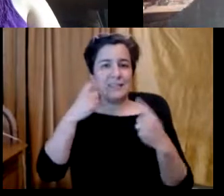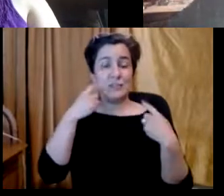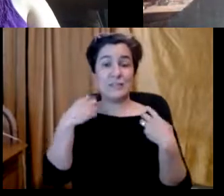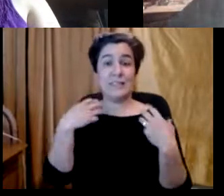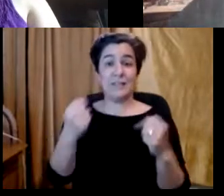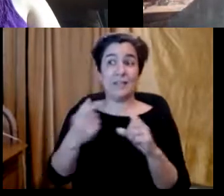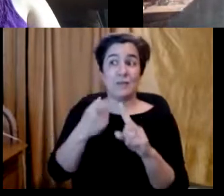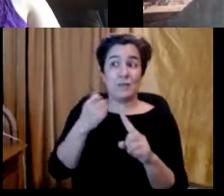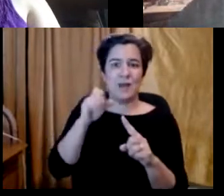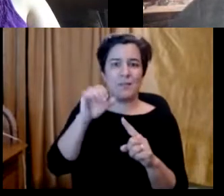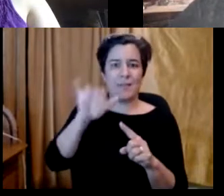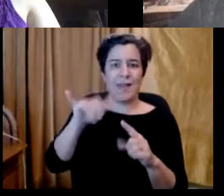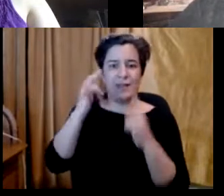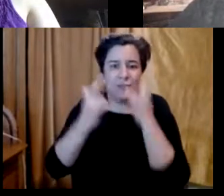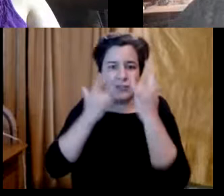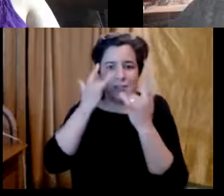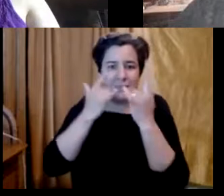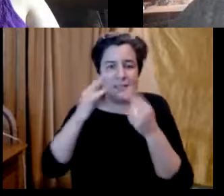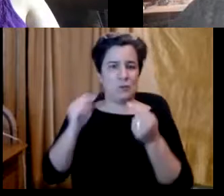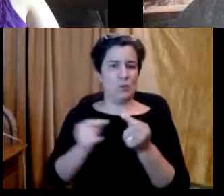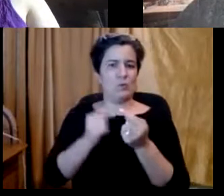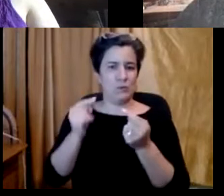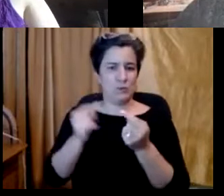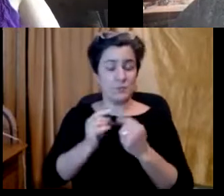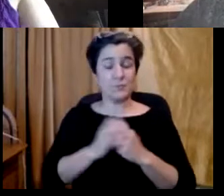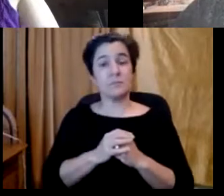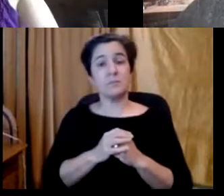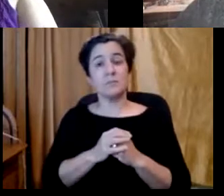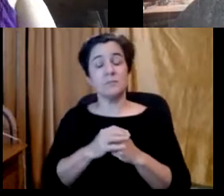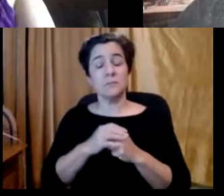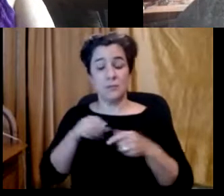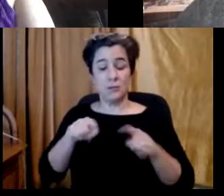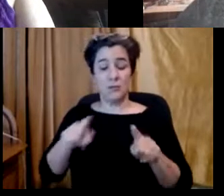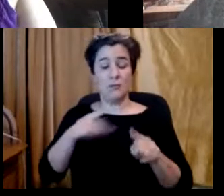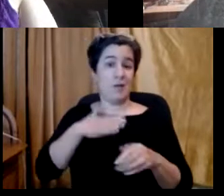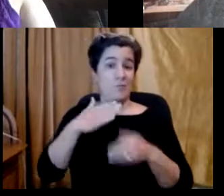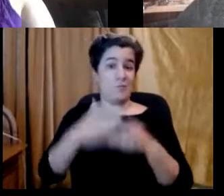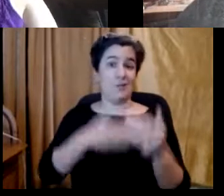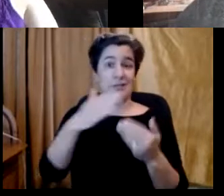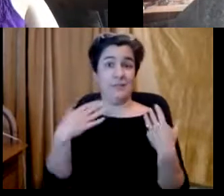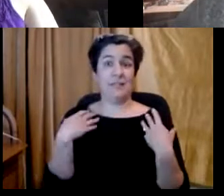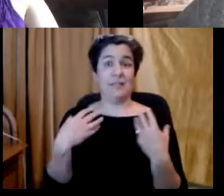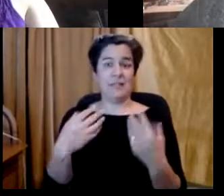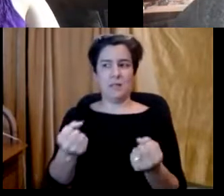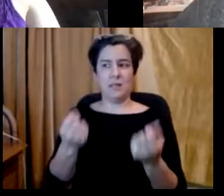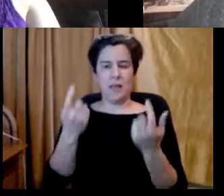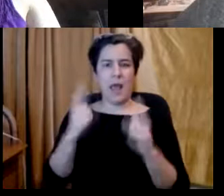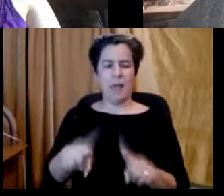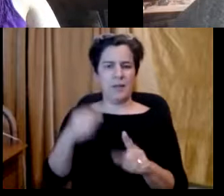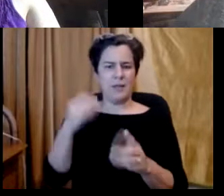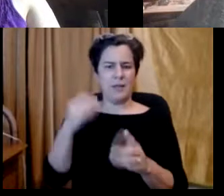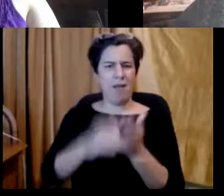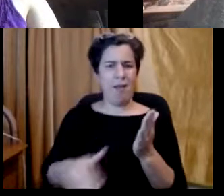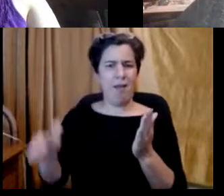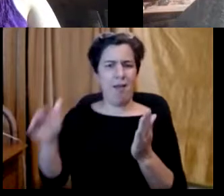Wounds. And so in my process of healing, I also kept attracting narcissists into my